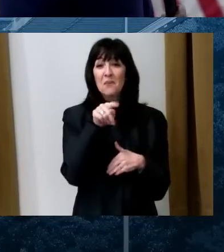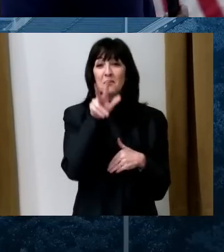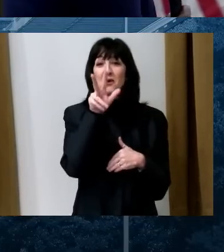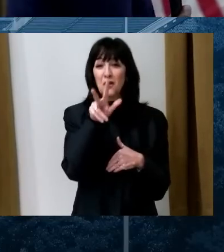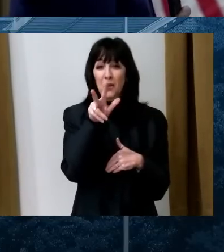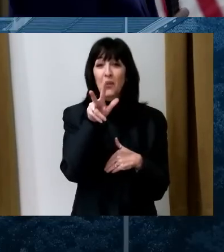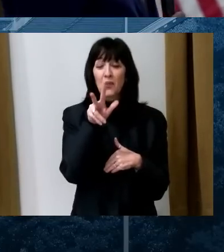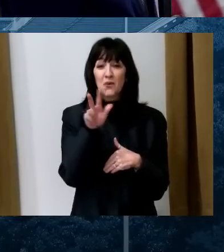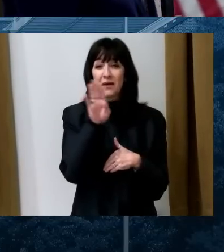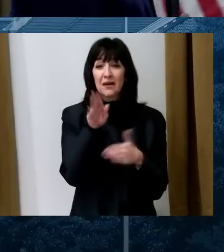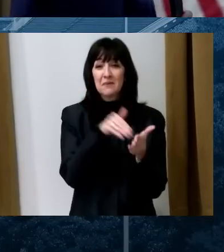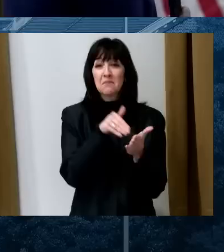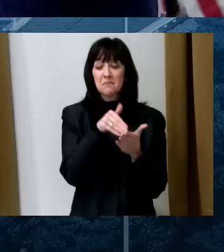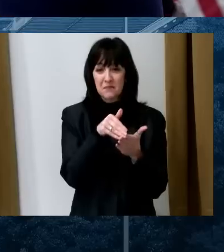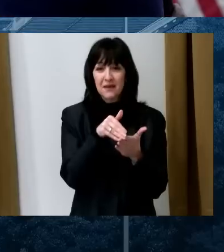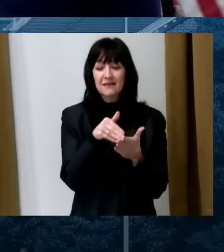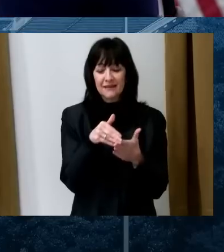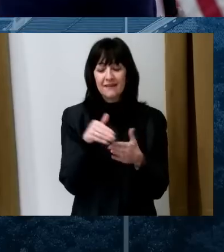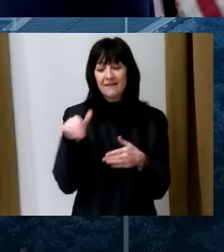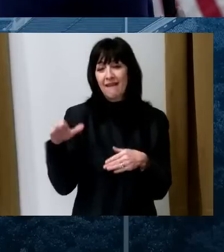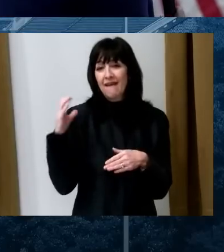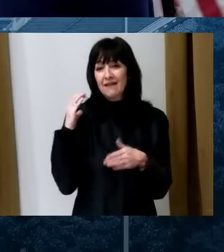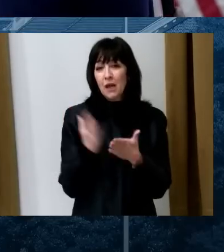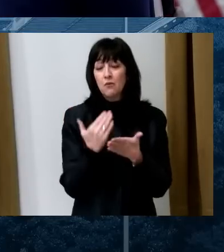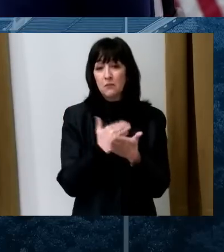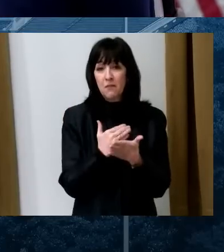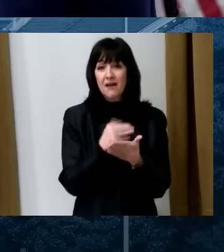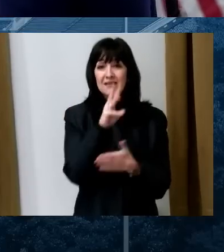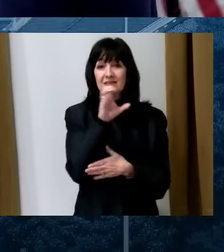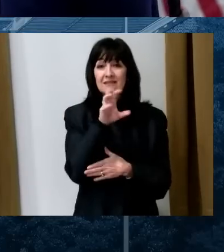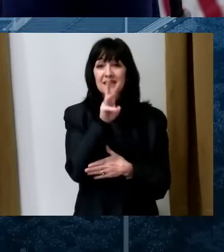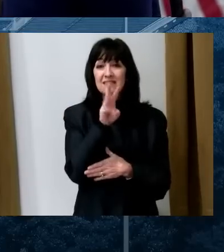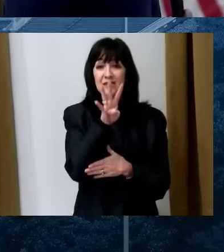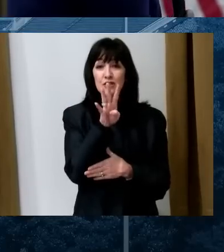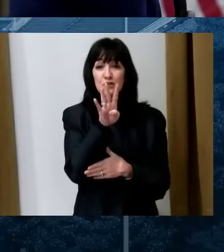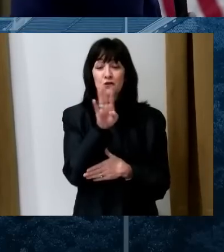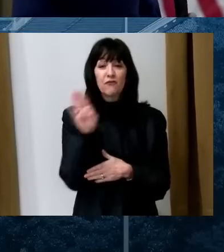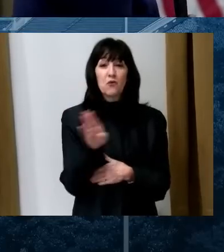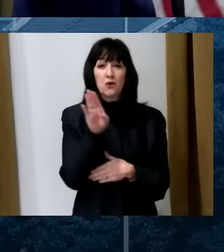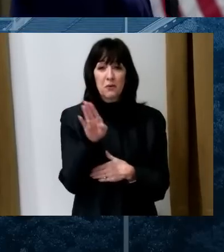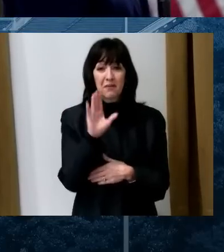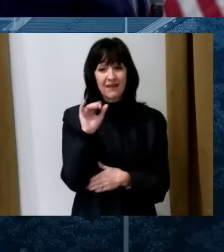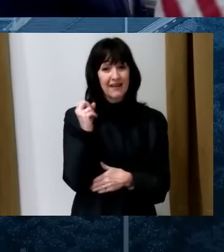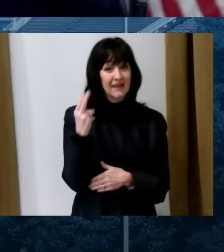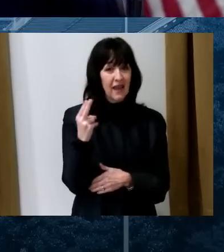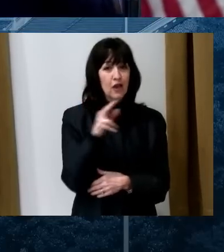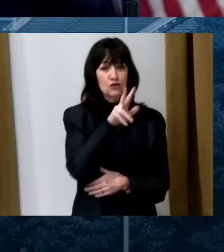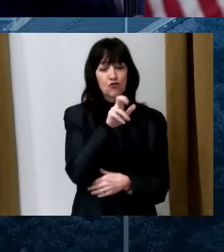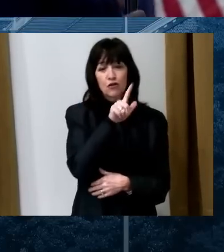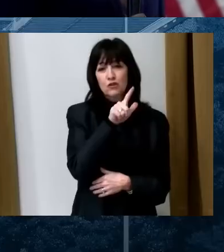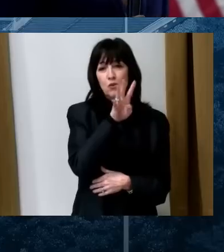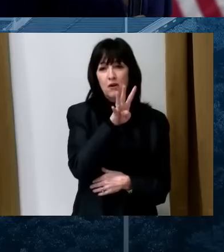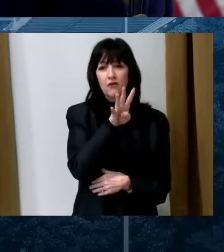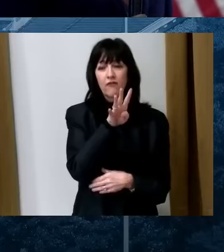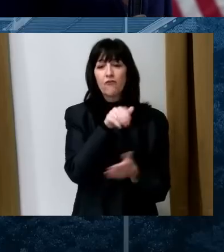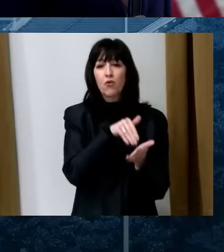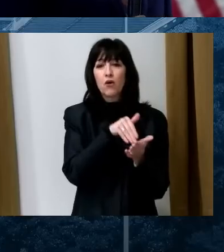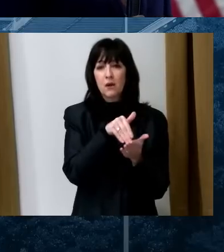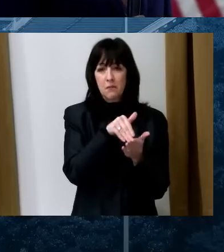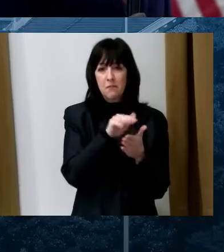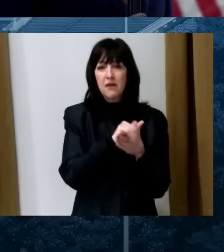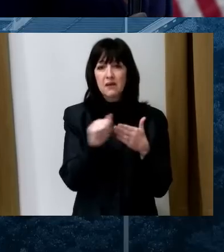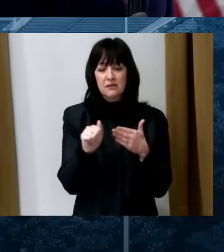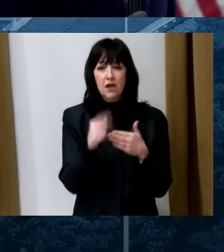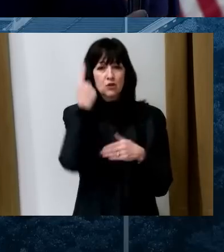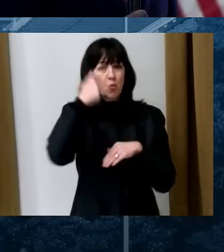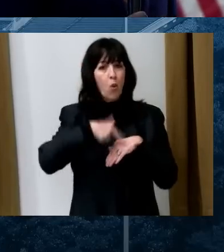capital budget, $664 million of that being cash, and a $324 million one-time